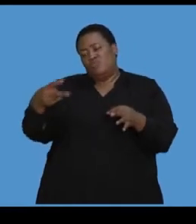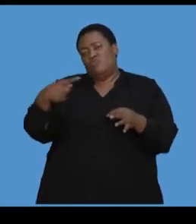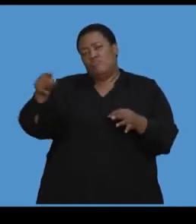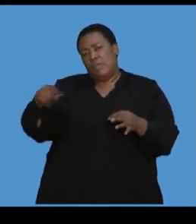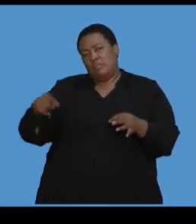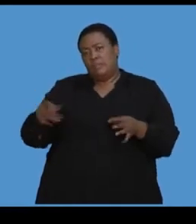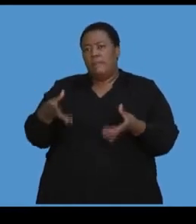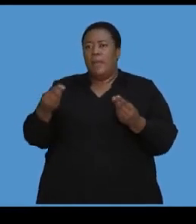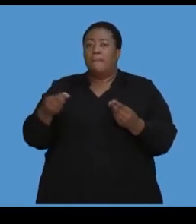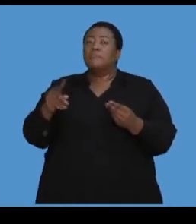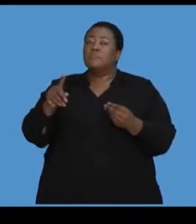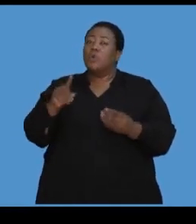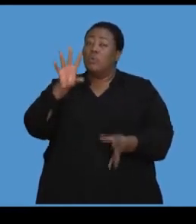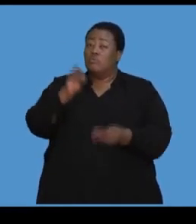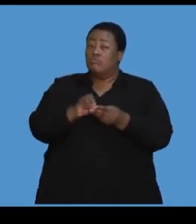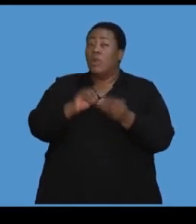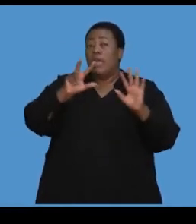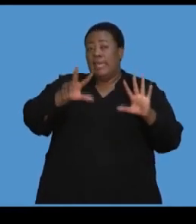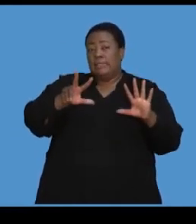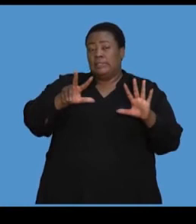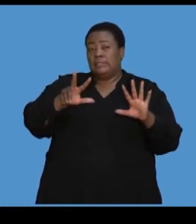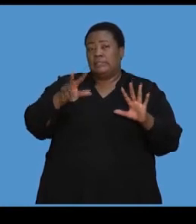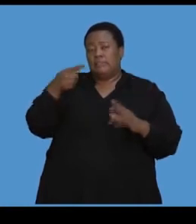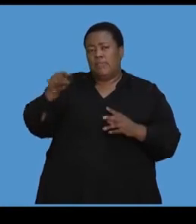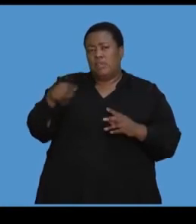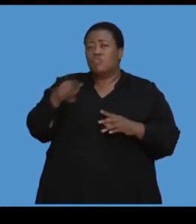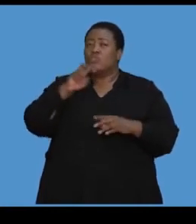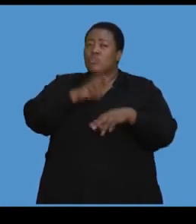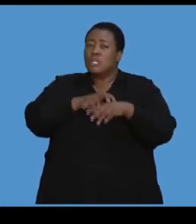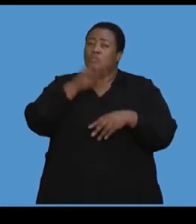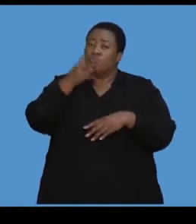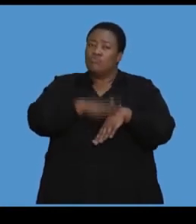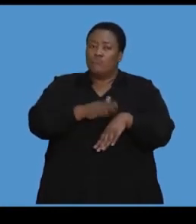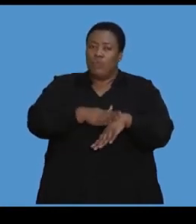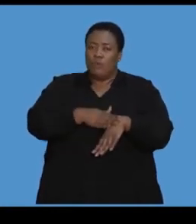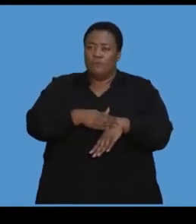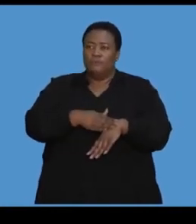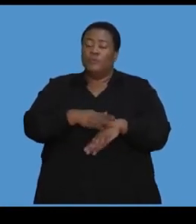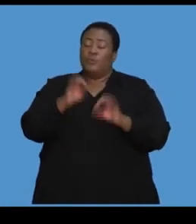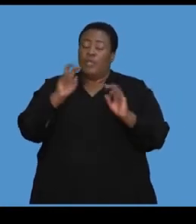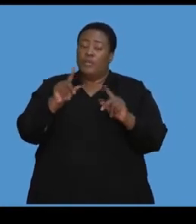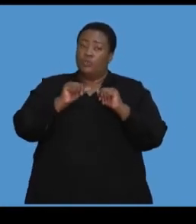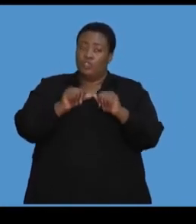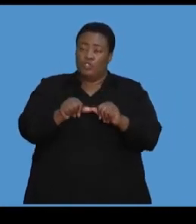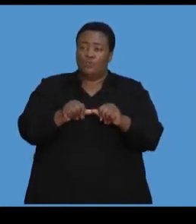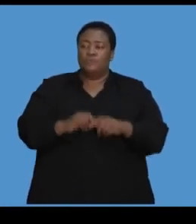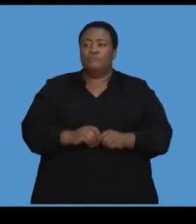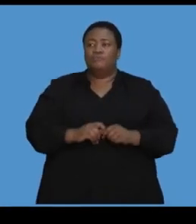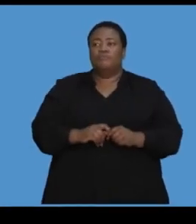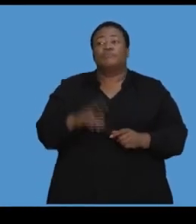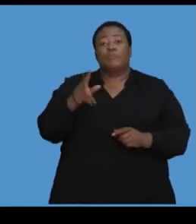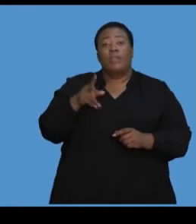2 marks for the second explanation. It's a typical 8-mark question, so you need 2 more explanations there. So